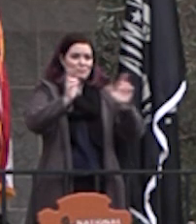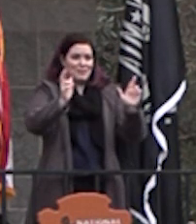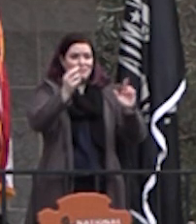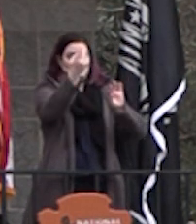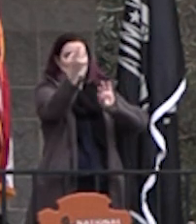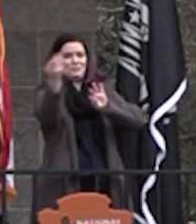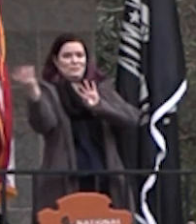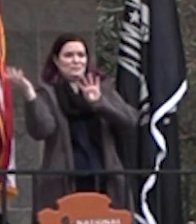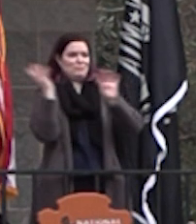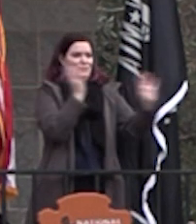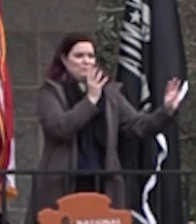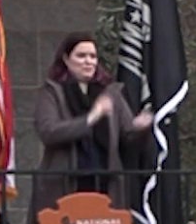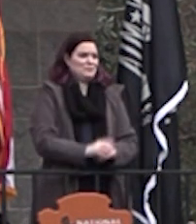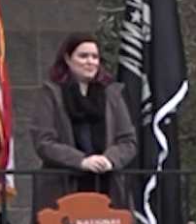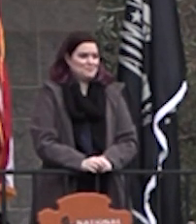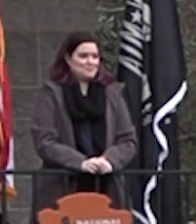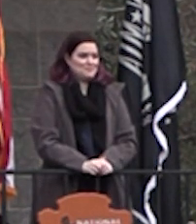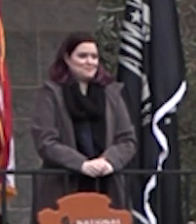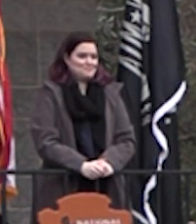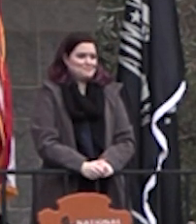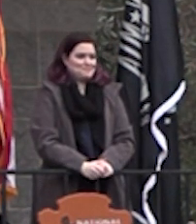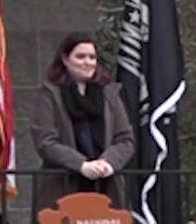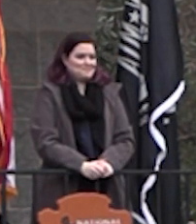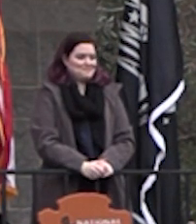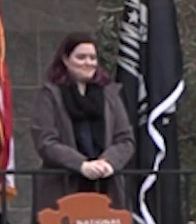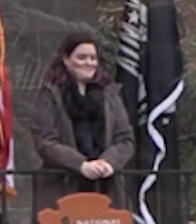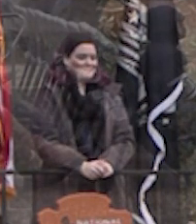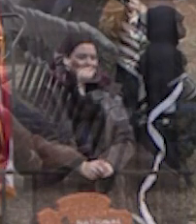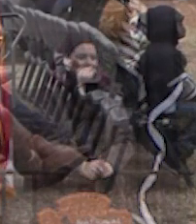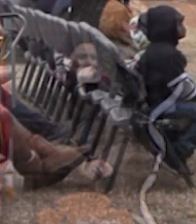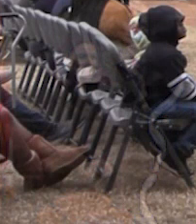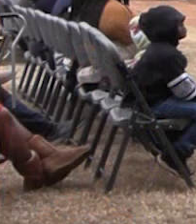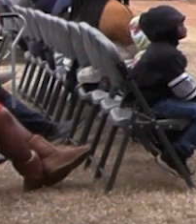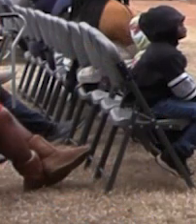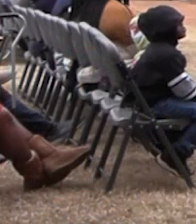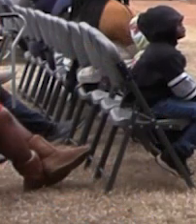approach and place your wreath here in front of the rostrum.